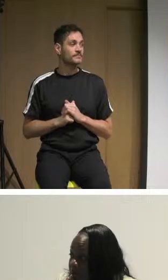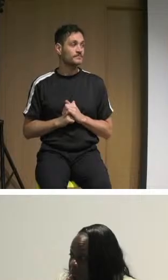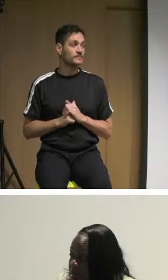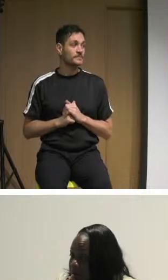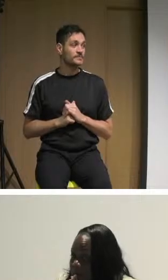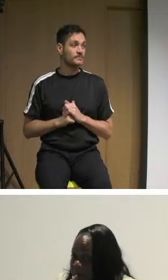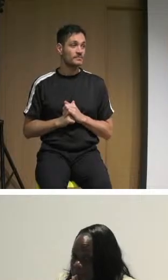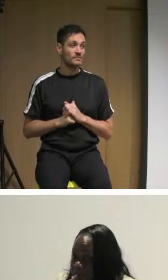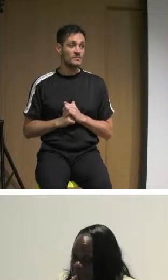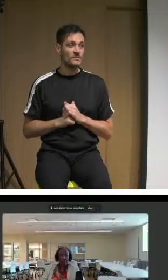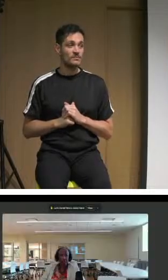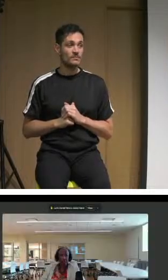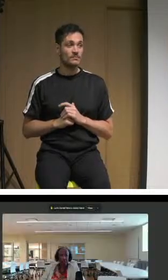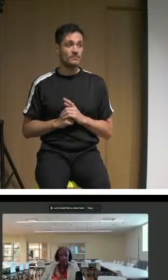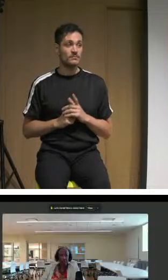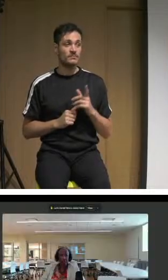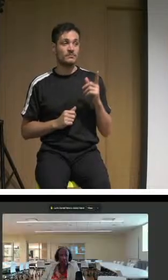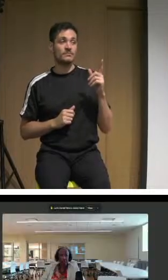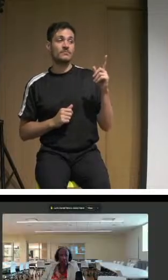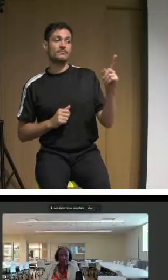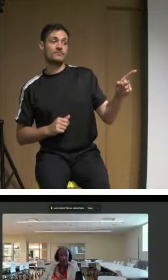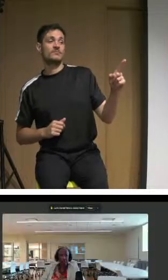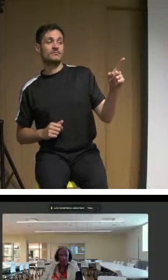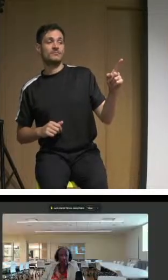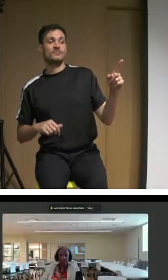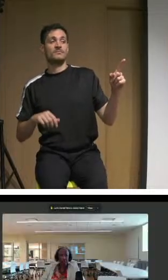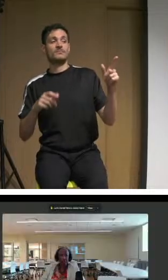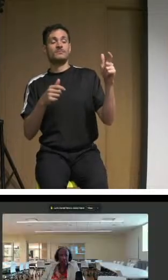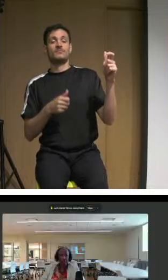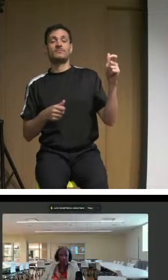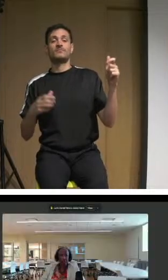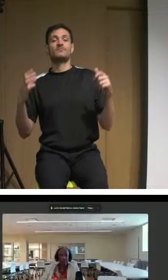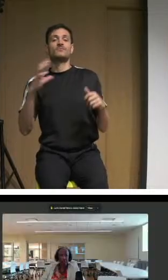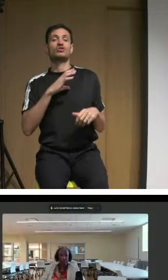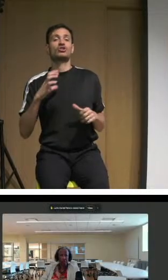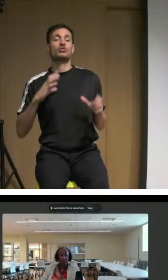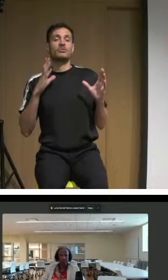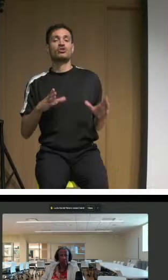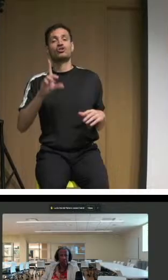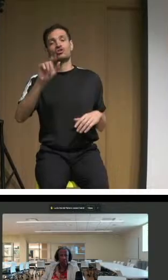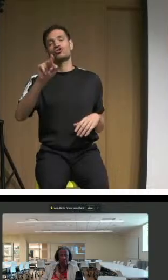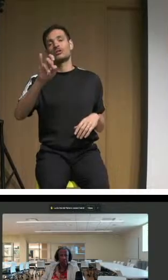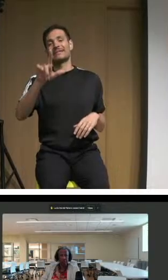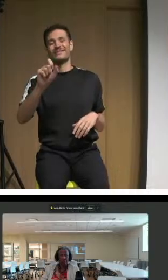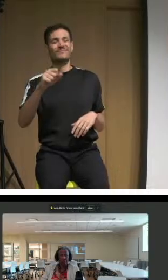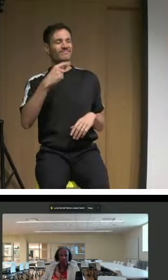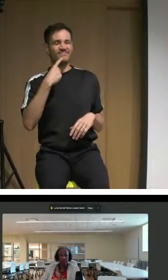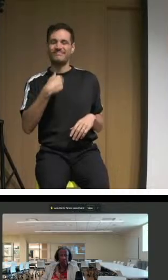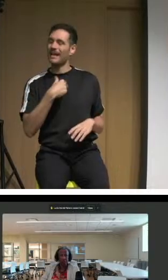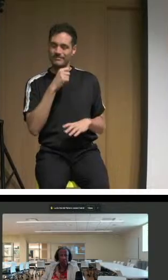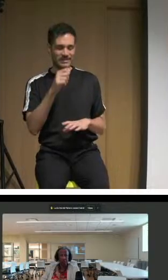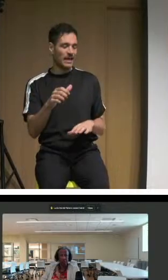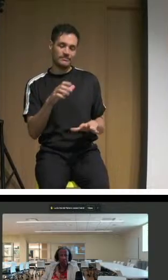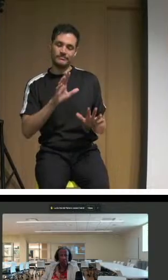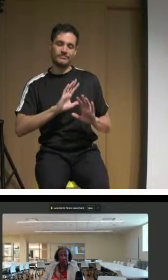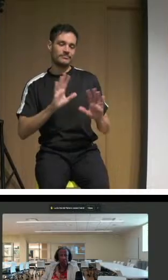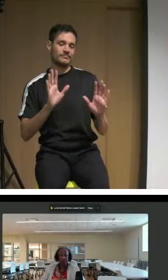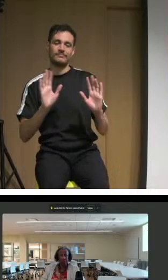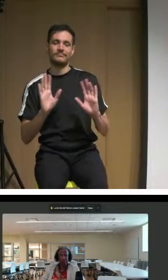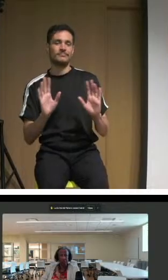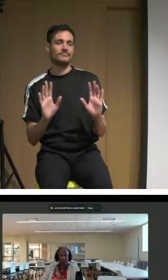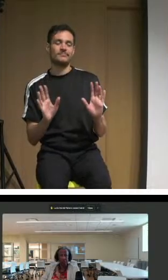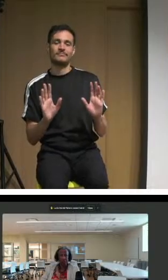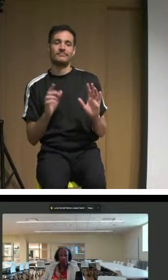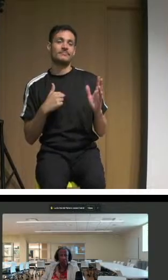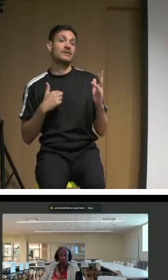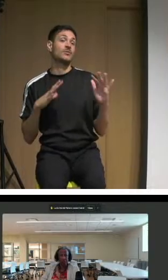So I am not in favor of going forth with a vote right now. I think in light of the fact that we are for the first time discussing this